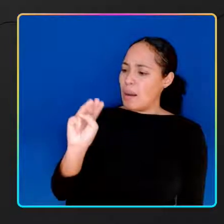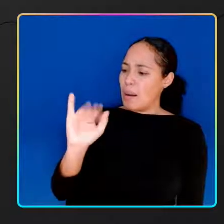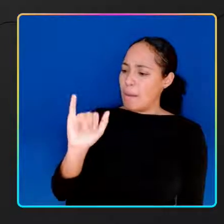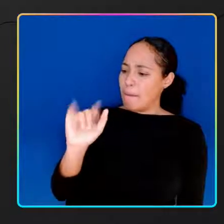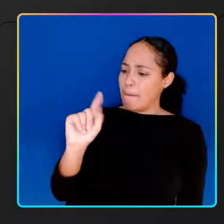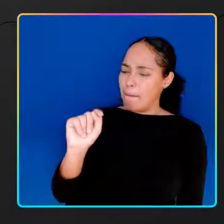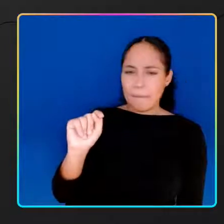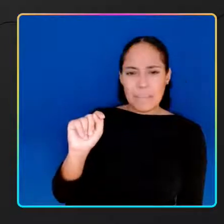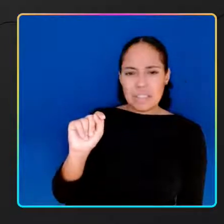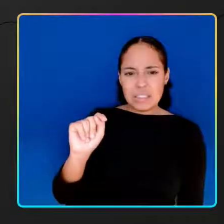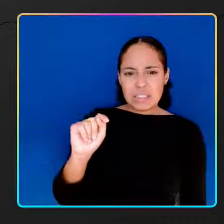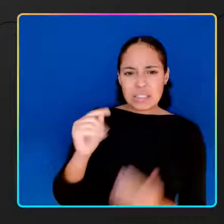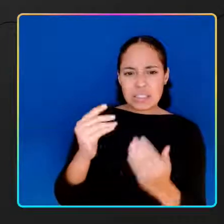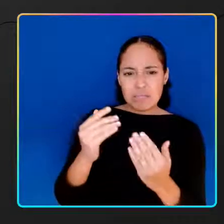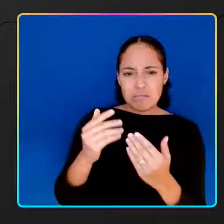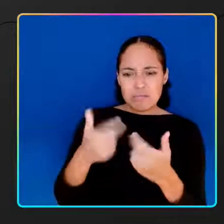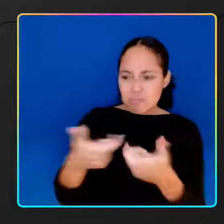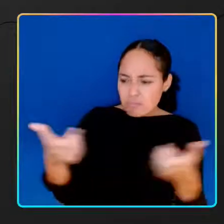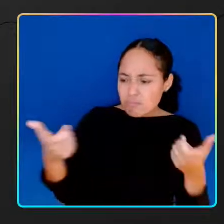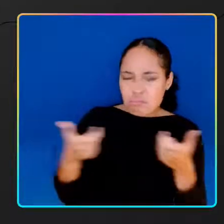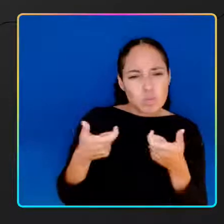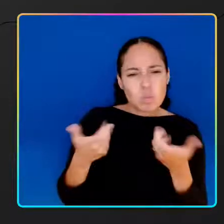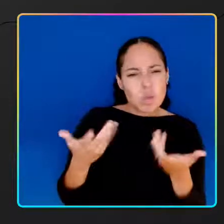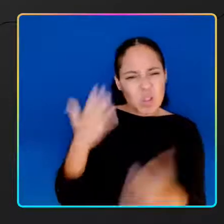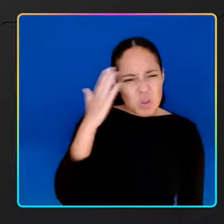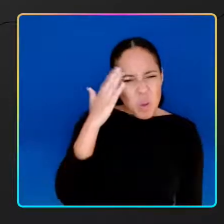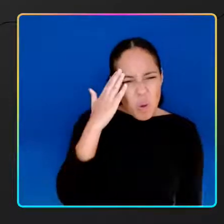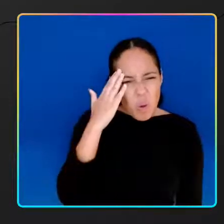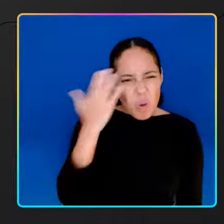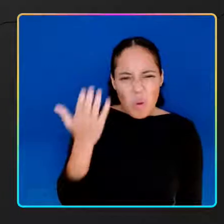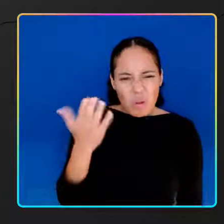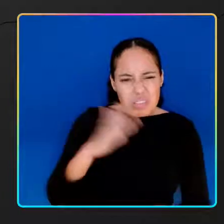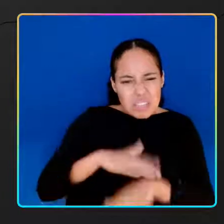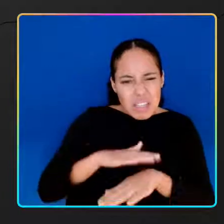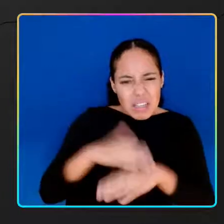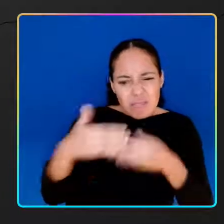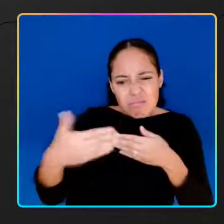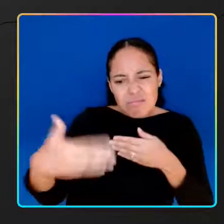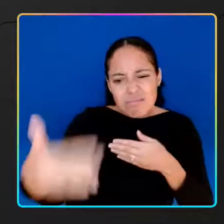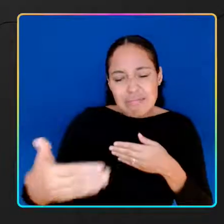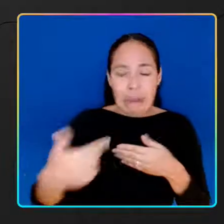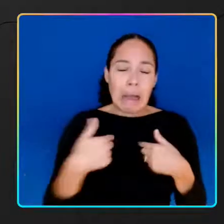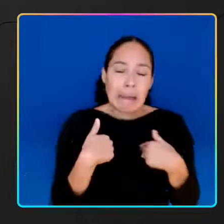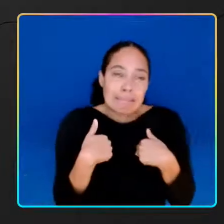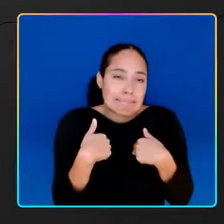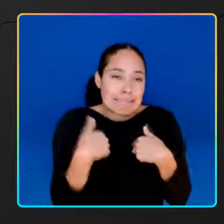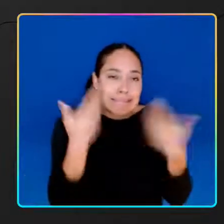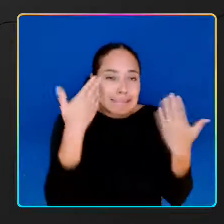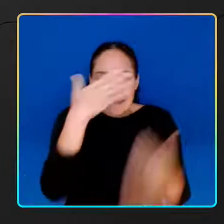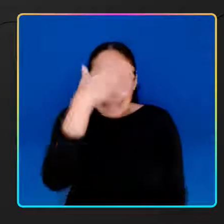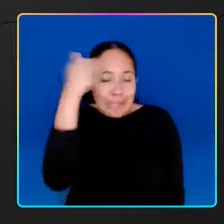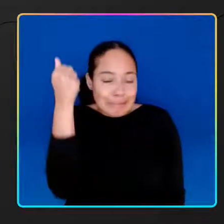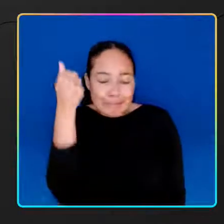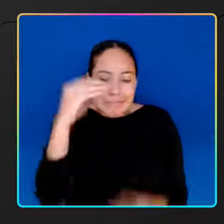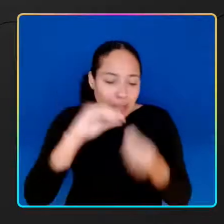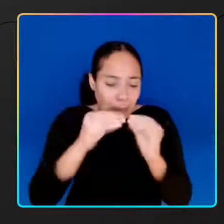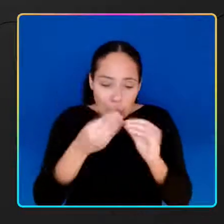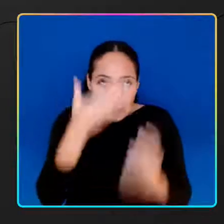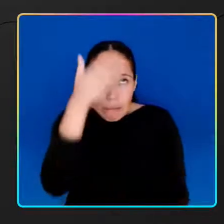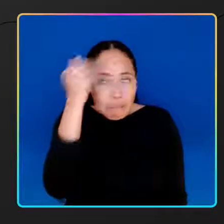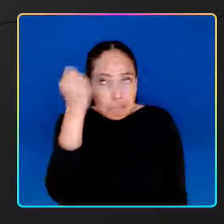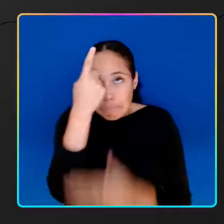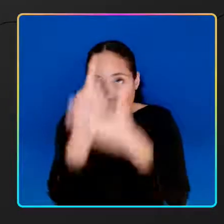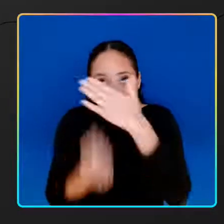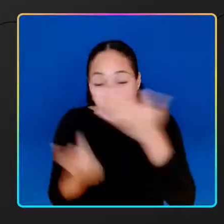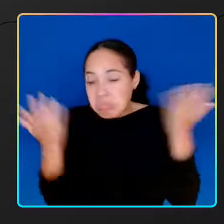I'm very bad on numbers. I always need to check Same. the calendar. Yeah, sorry. Yeah, I was going to say, I don't know whether there's